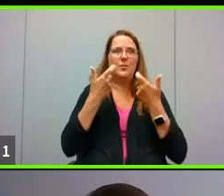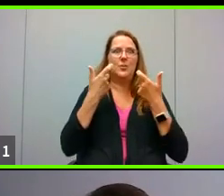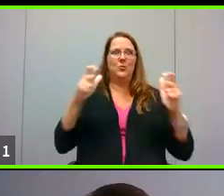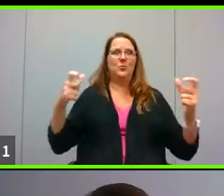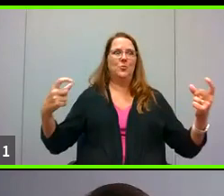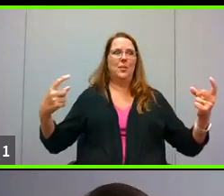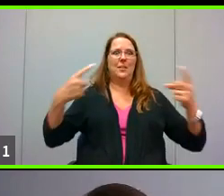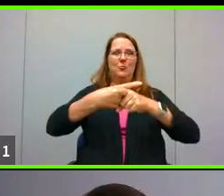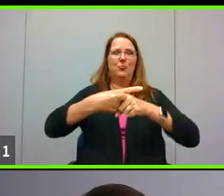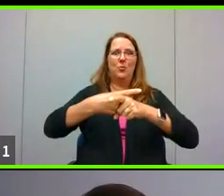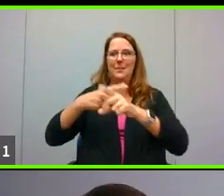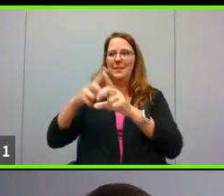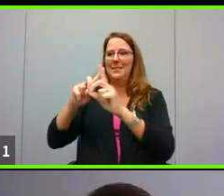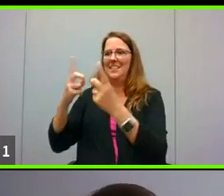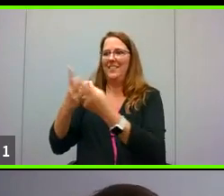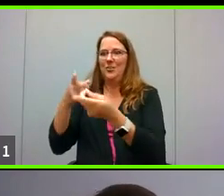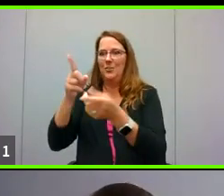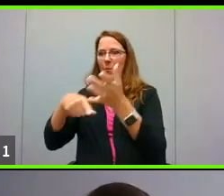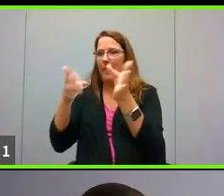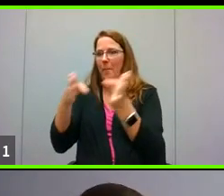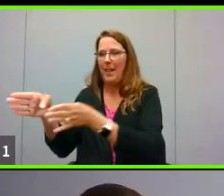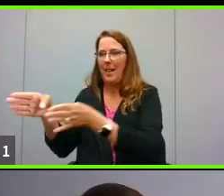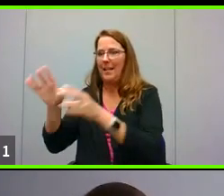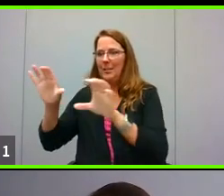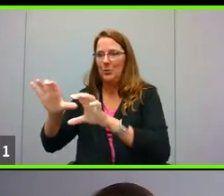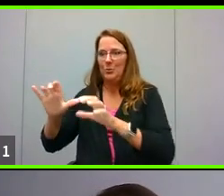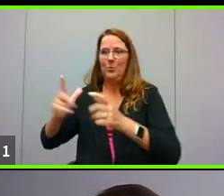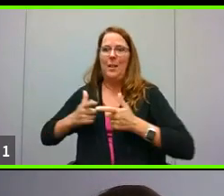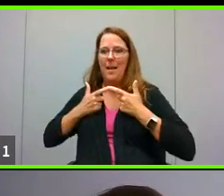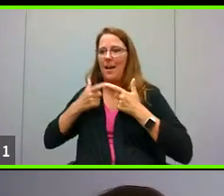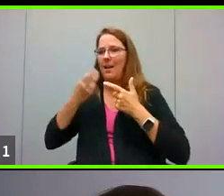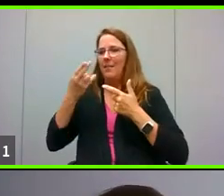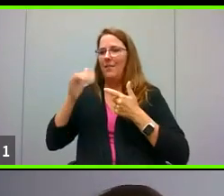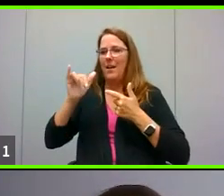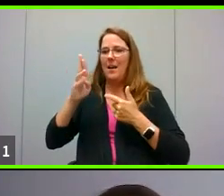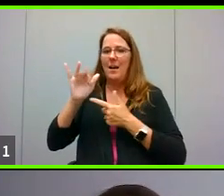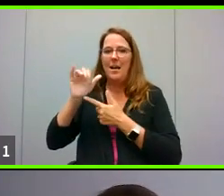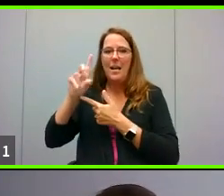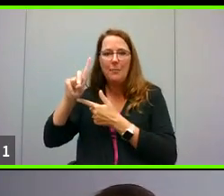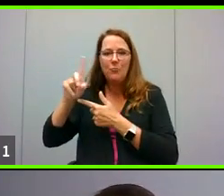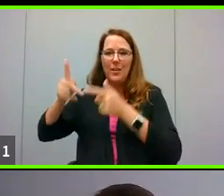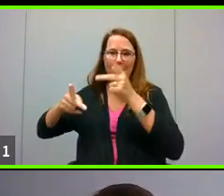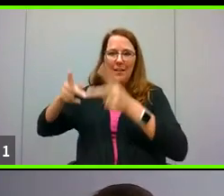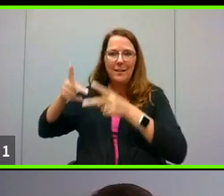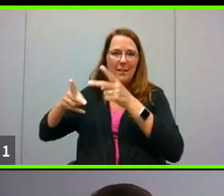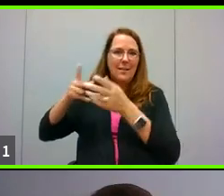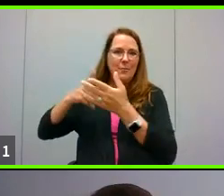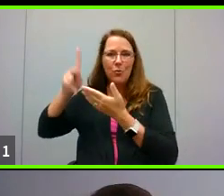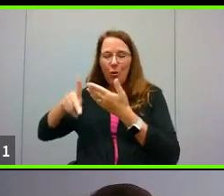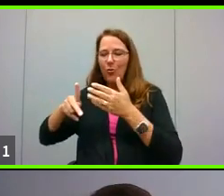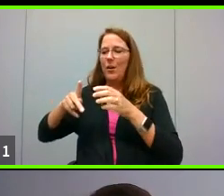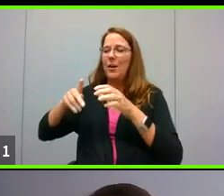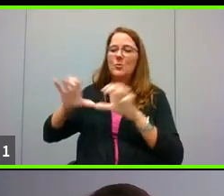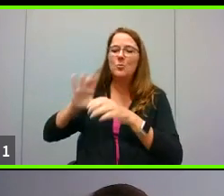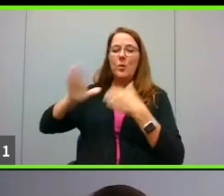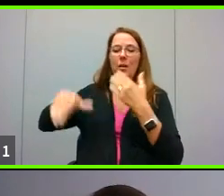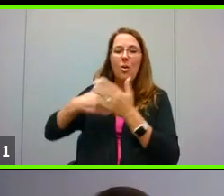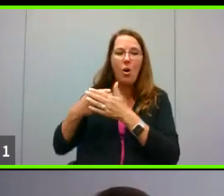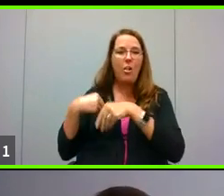divisions are planning to do as far as going live, doing a hybrid program, or doing an all virtual program. And